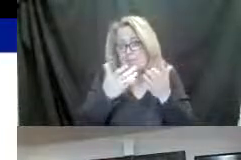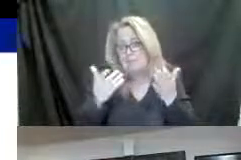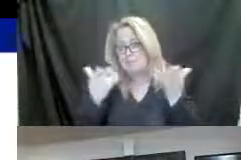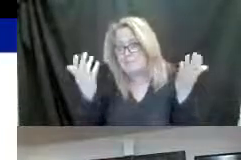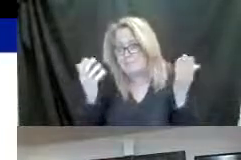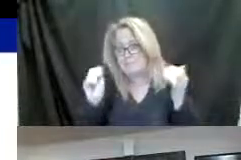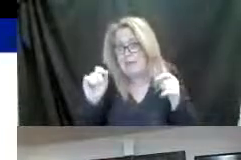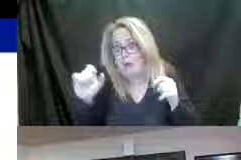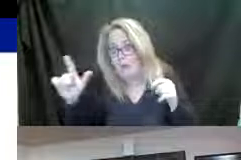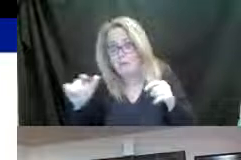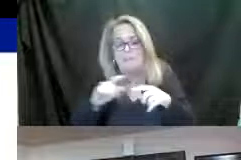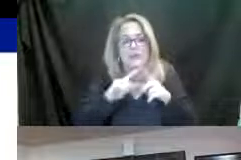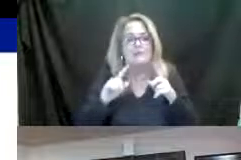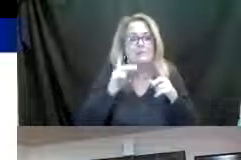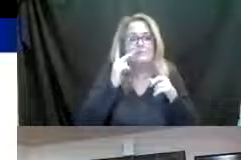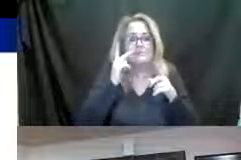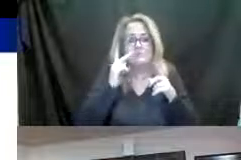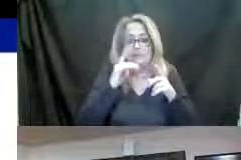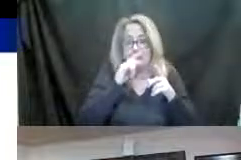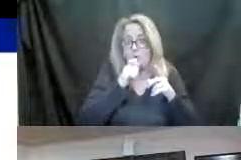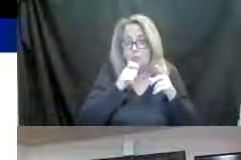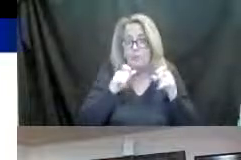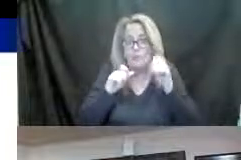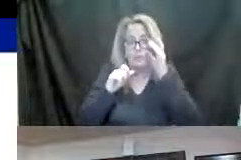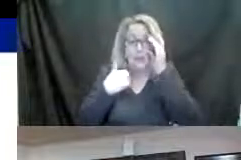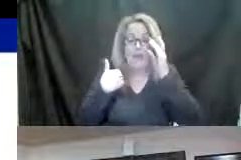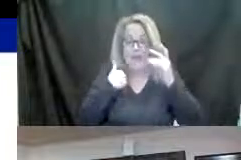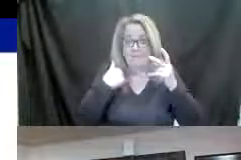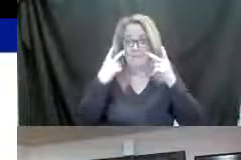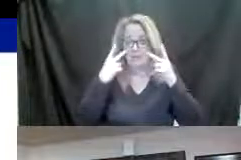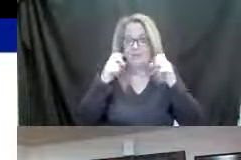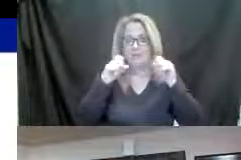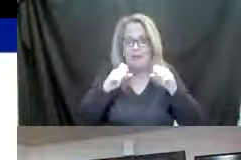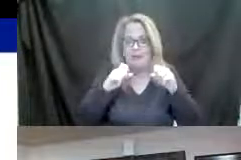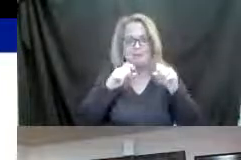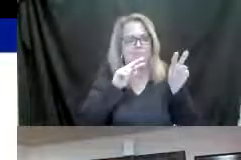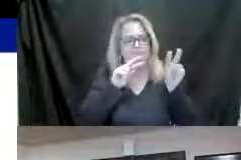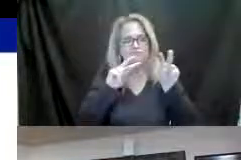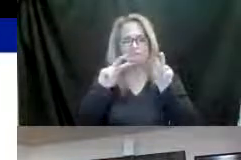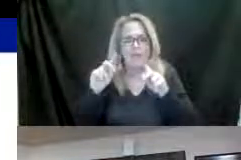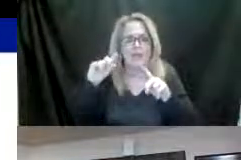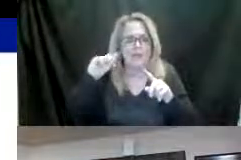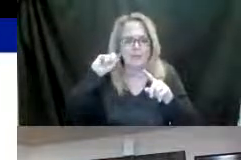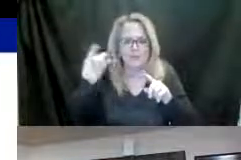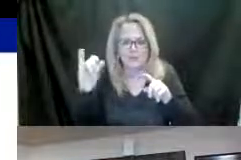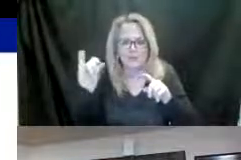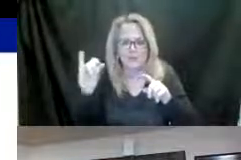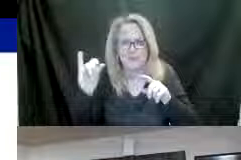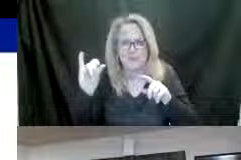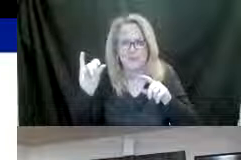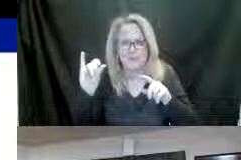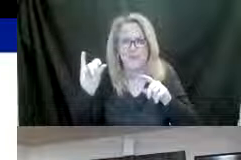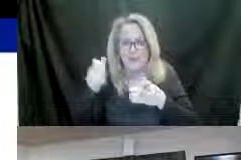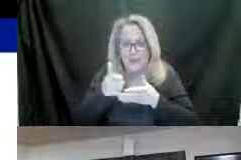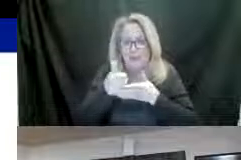But kids who have some usable vision certainly do start using their vision. Hearing also does tie in there and aids in